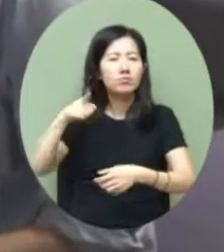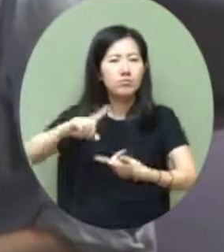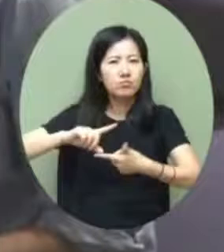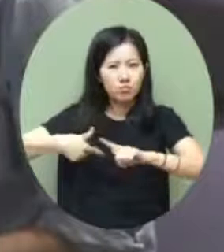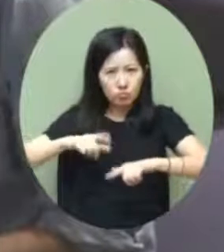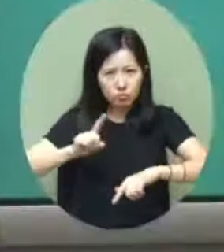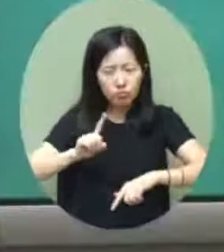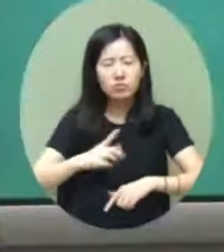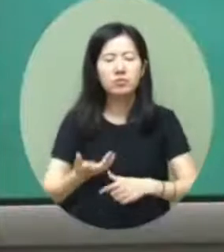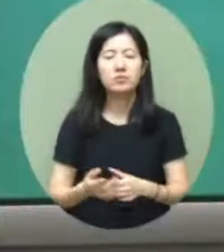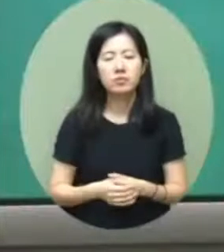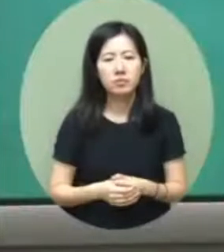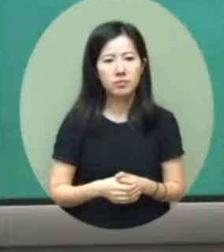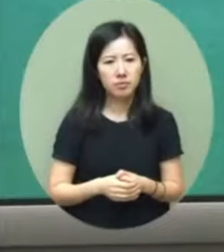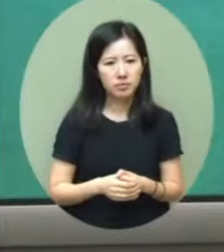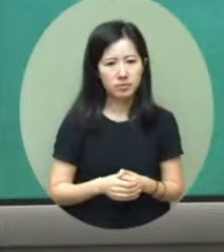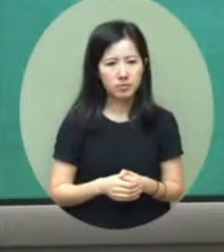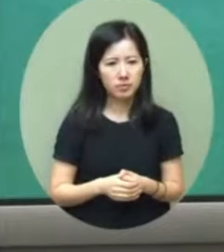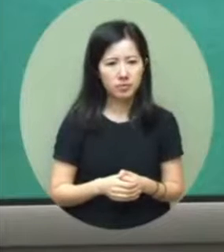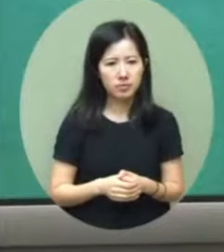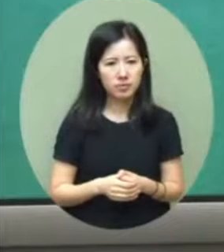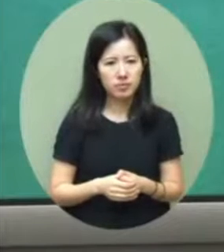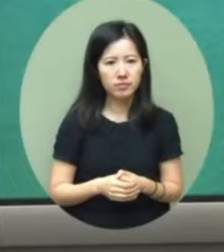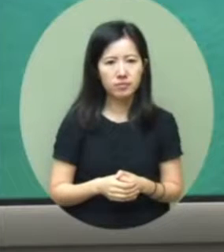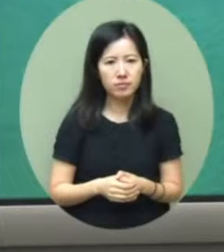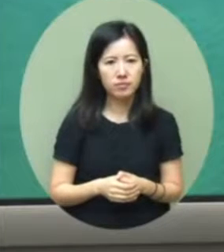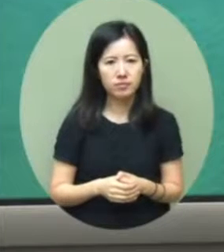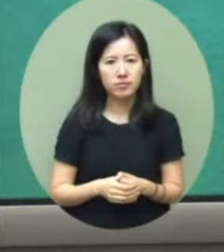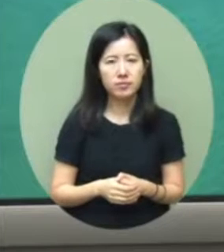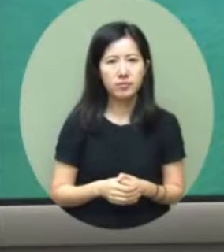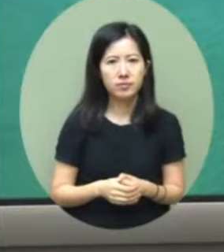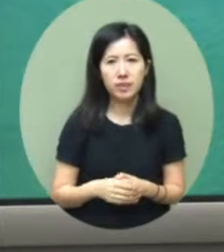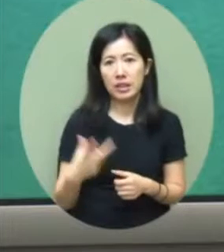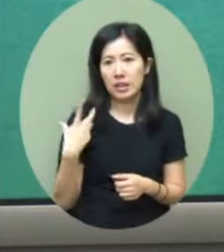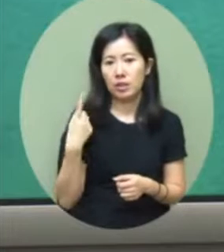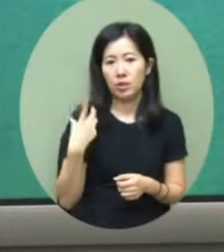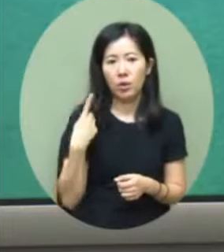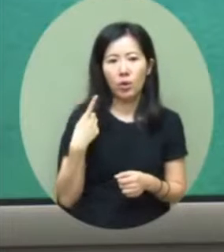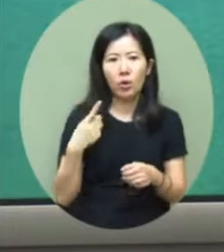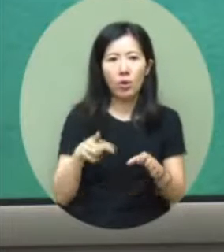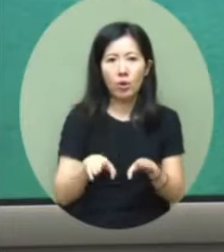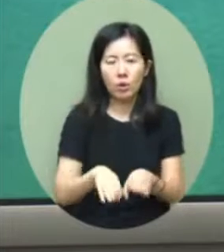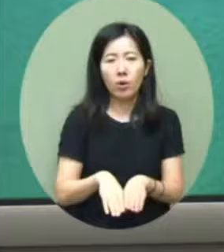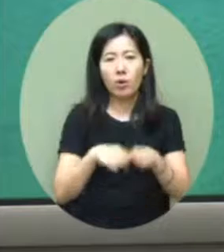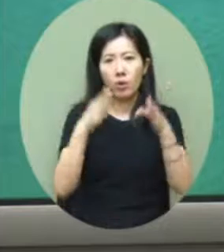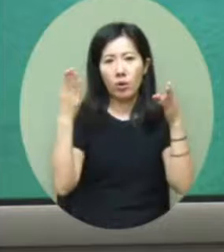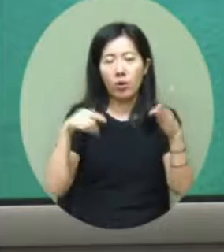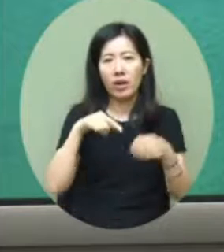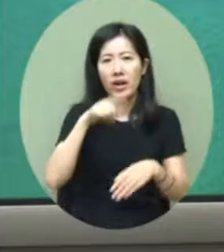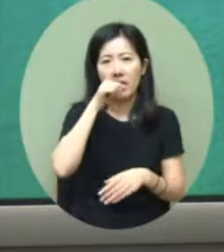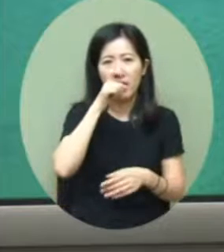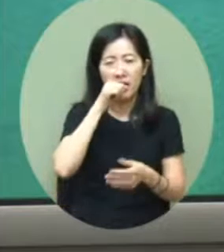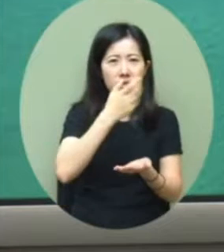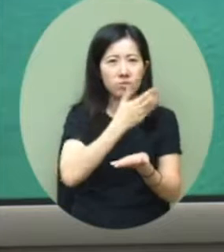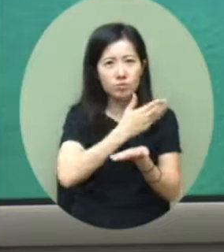Will there be any measures in place in relation to the contractors or the subcontractors of